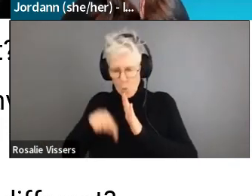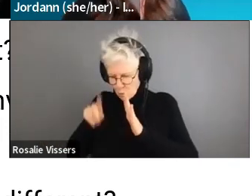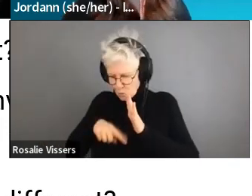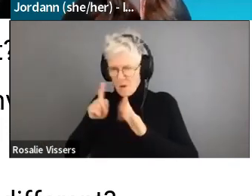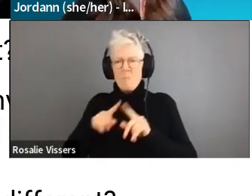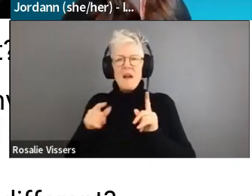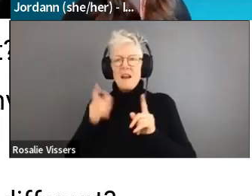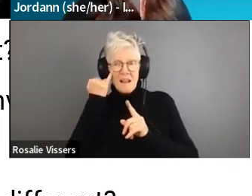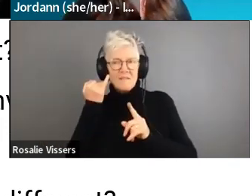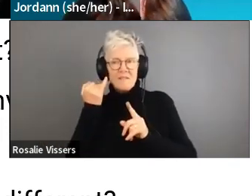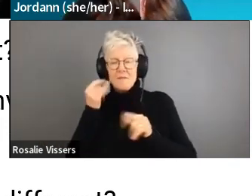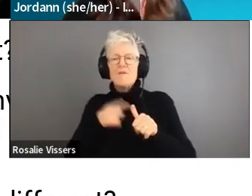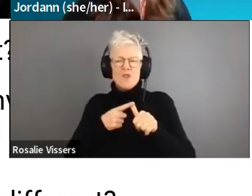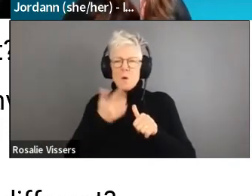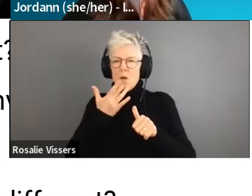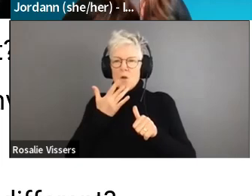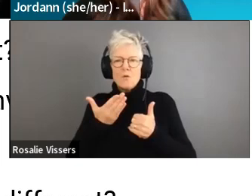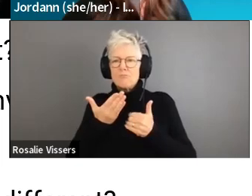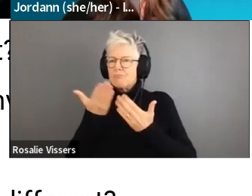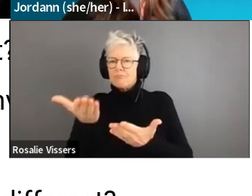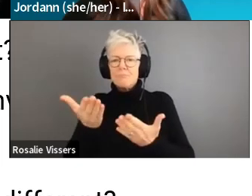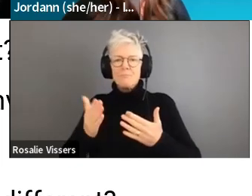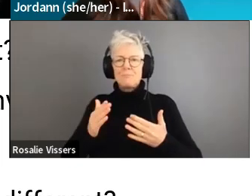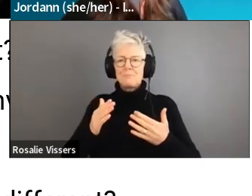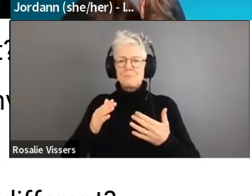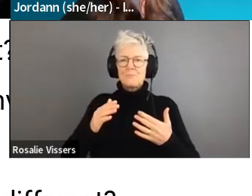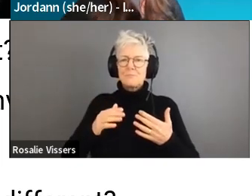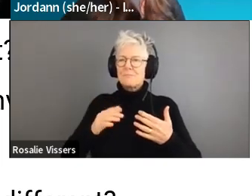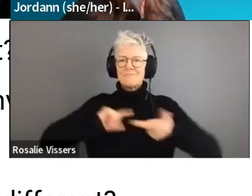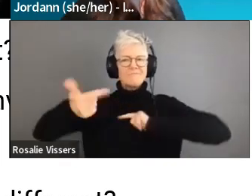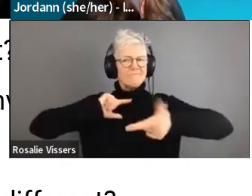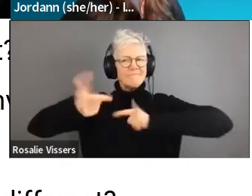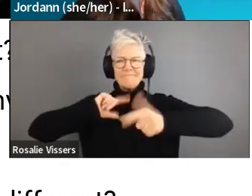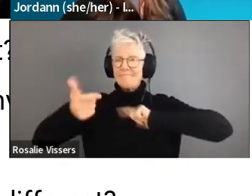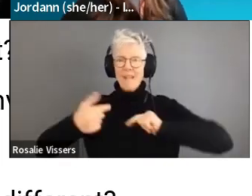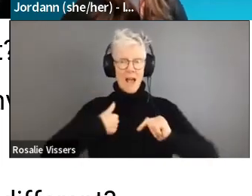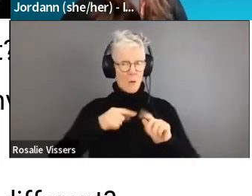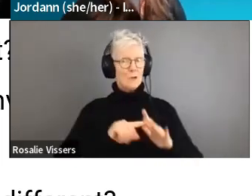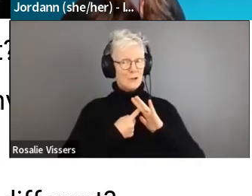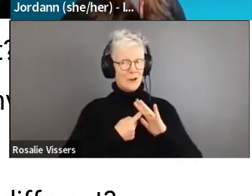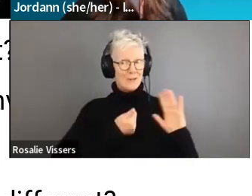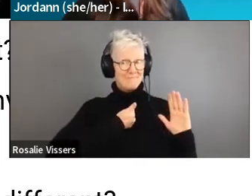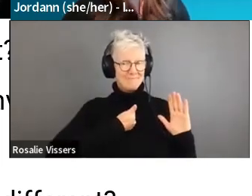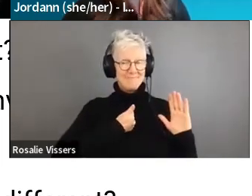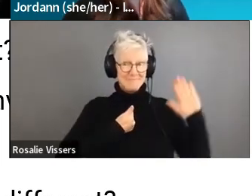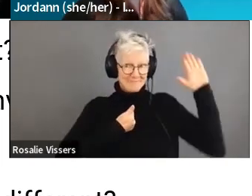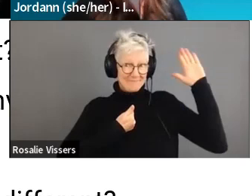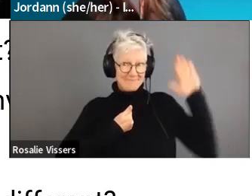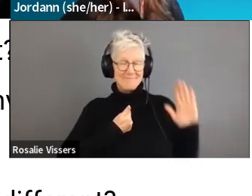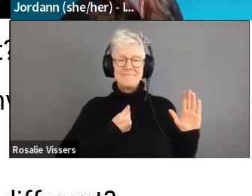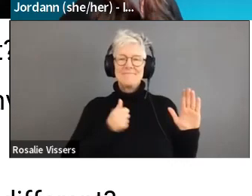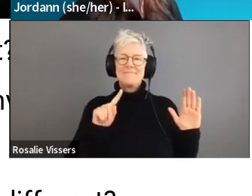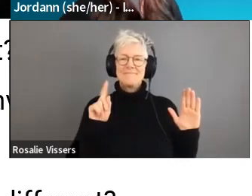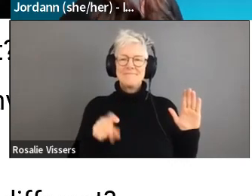to take advantage of the question and answer period we're having today by kicking things off. So I have a question to kick things off